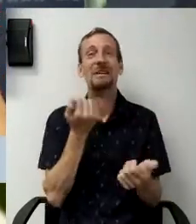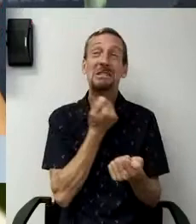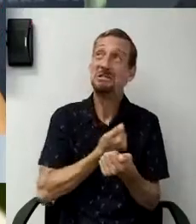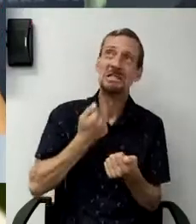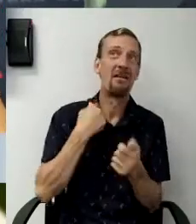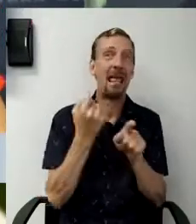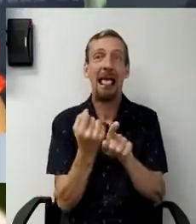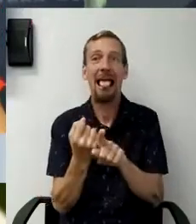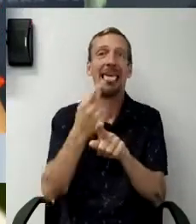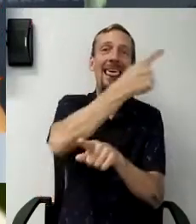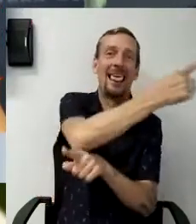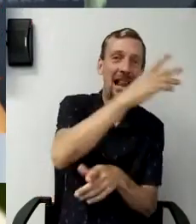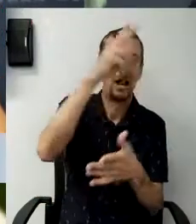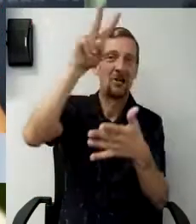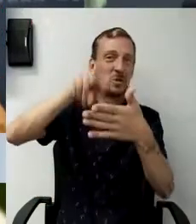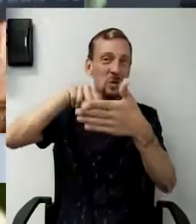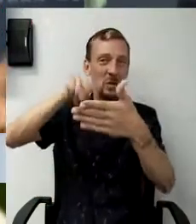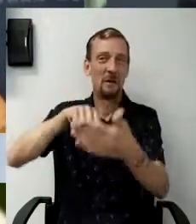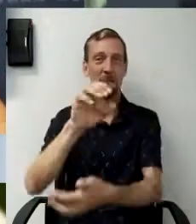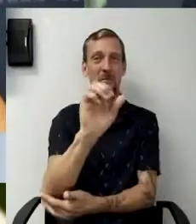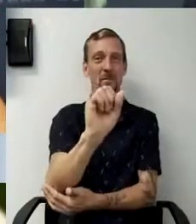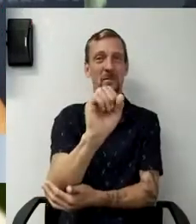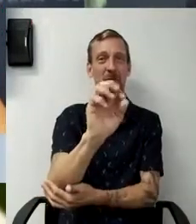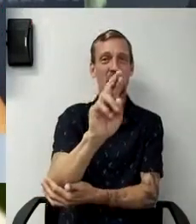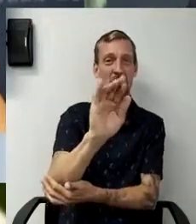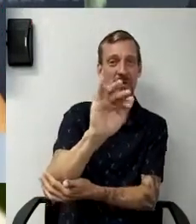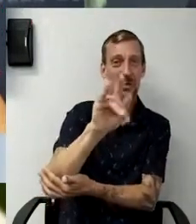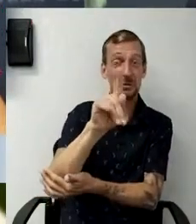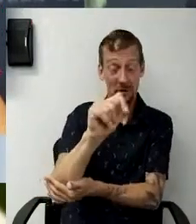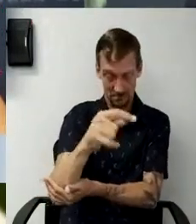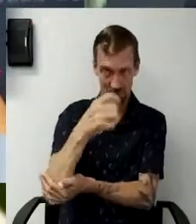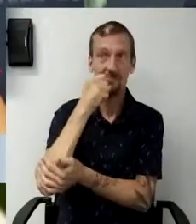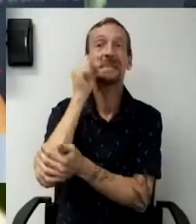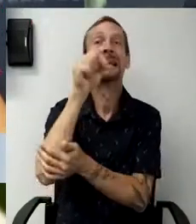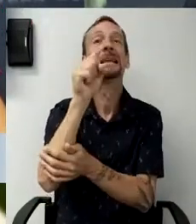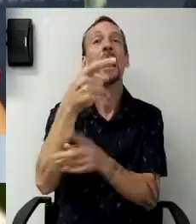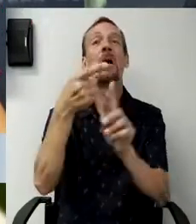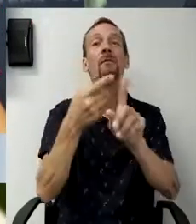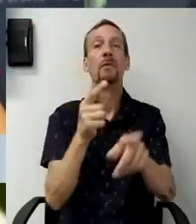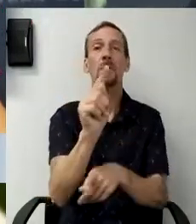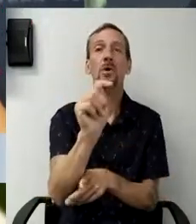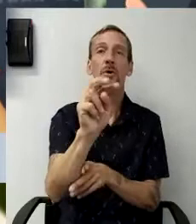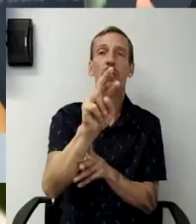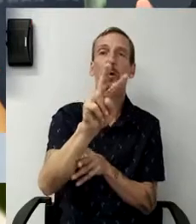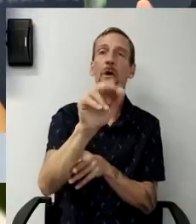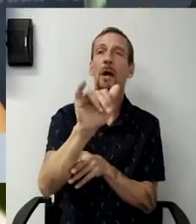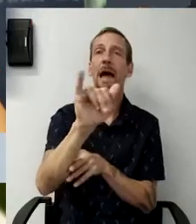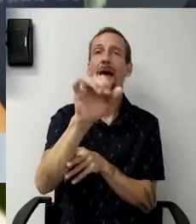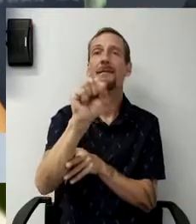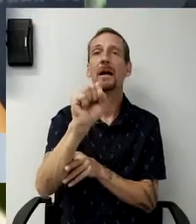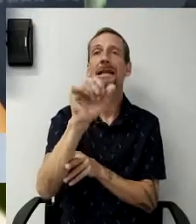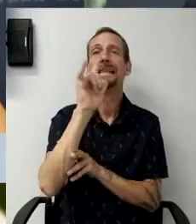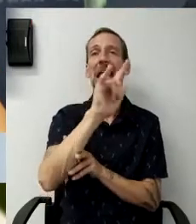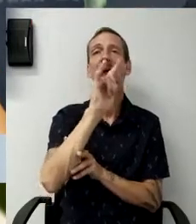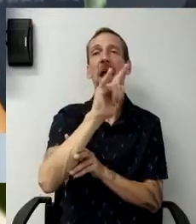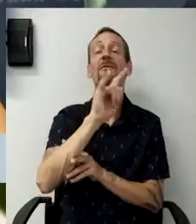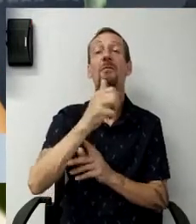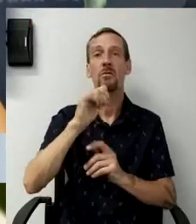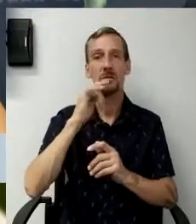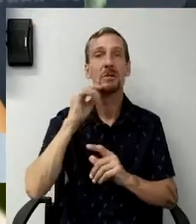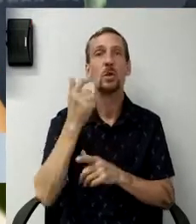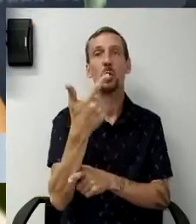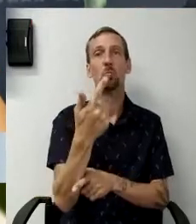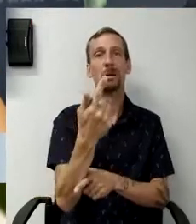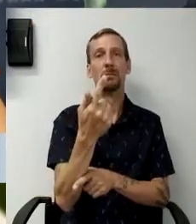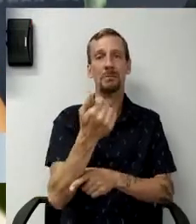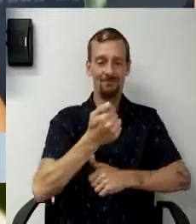yeah. So the military, Sorry, mostly from Travis Air Force Base, sent 21 healthcare workers to